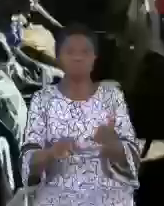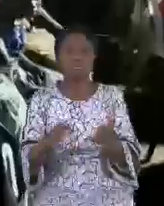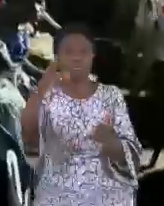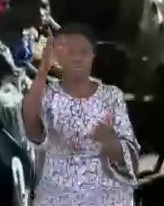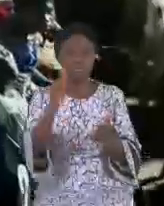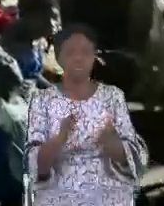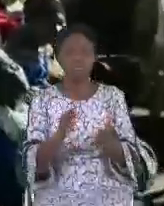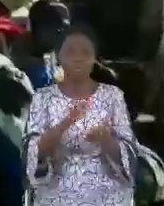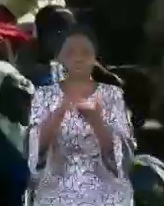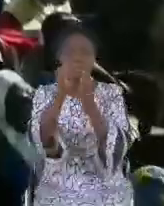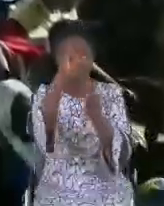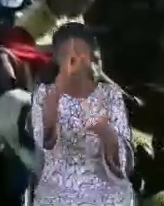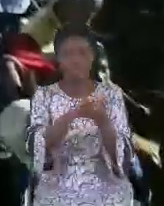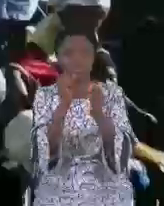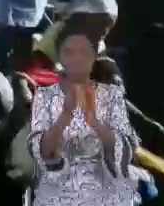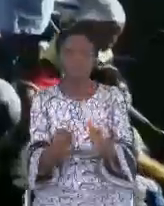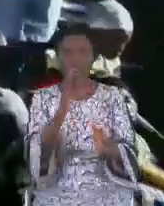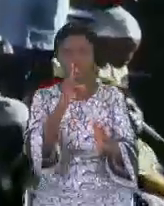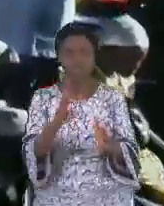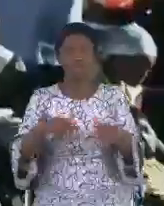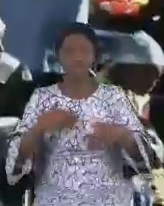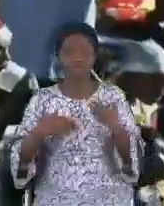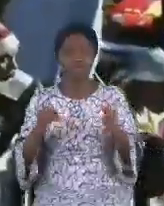been written in the book of life.